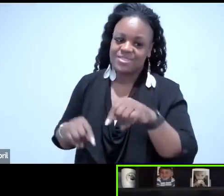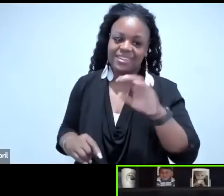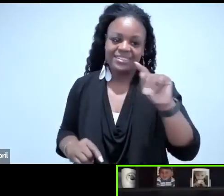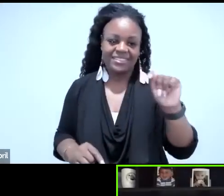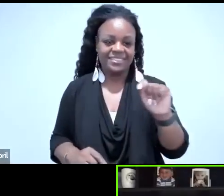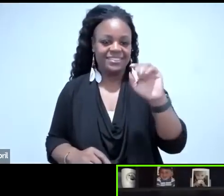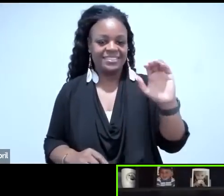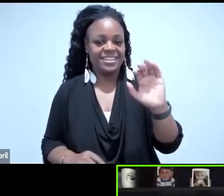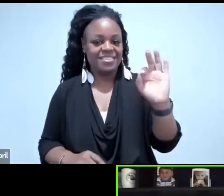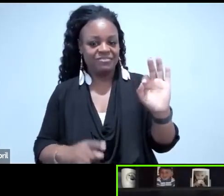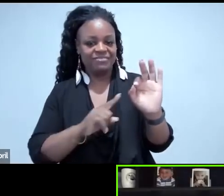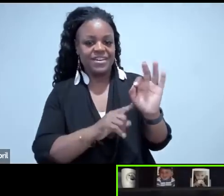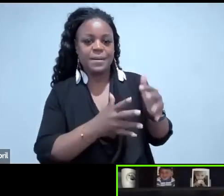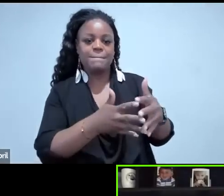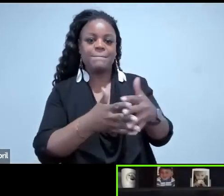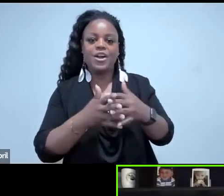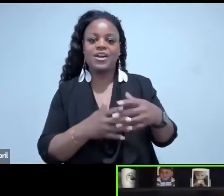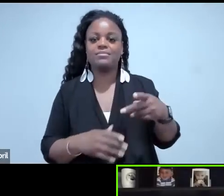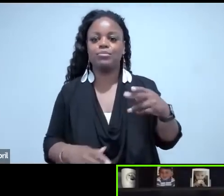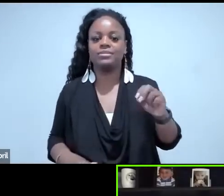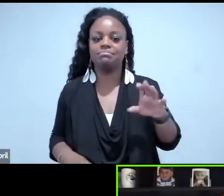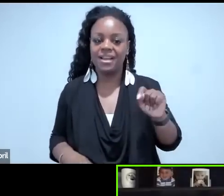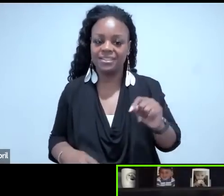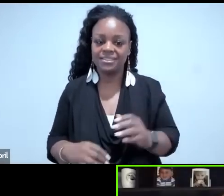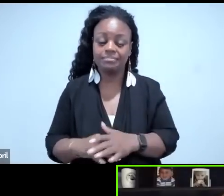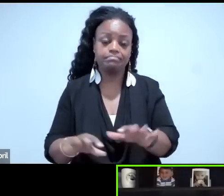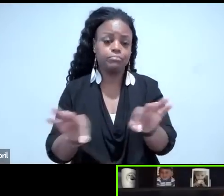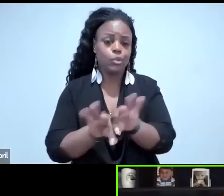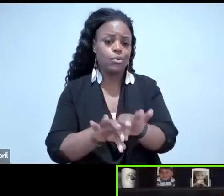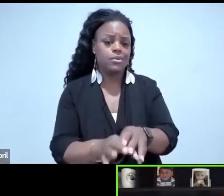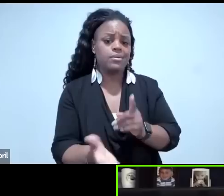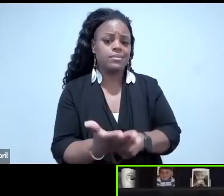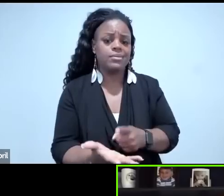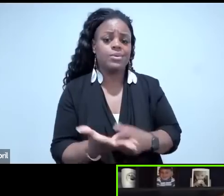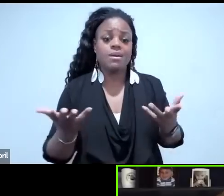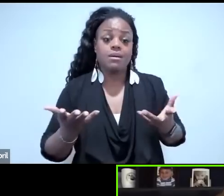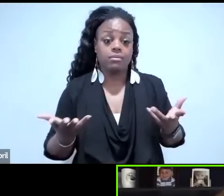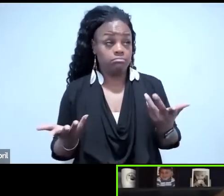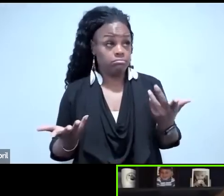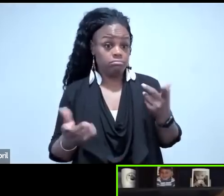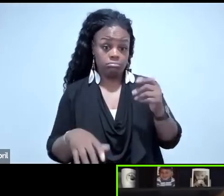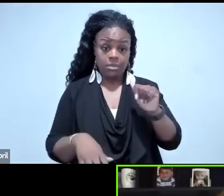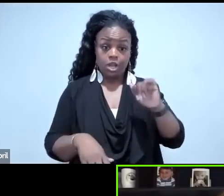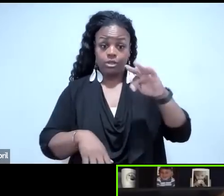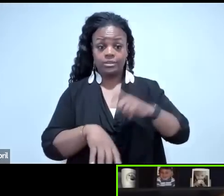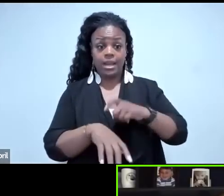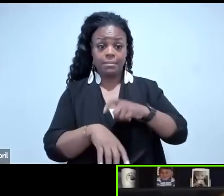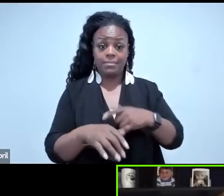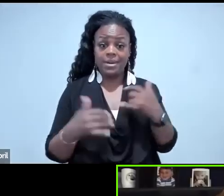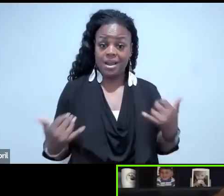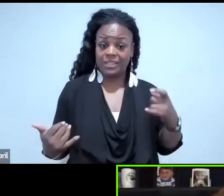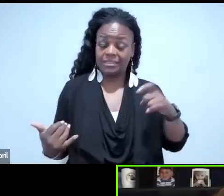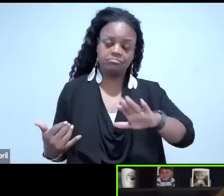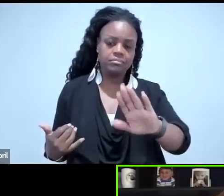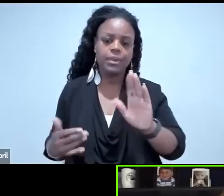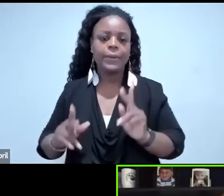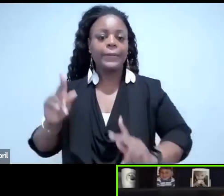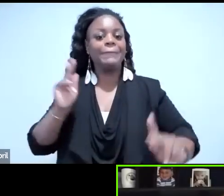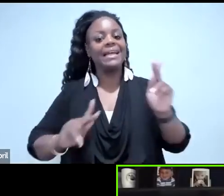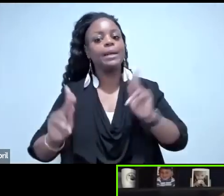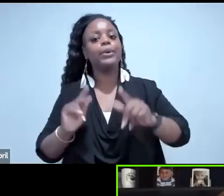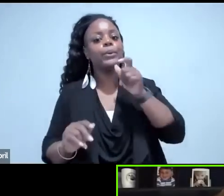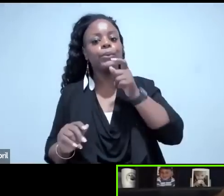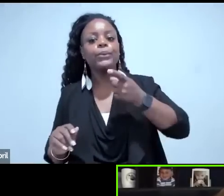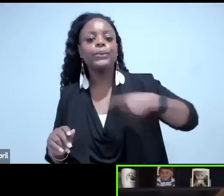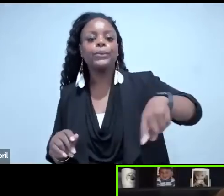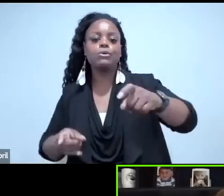get as much airtime as it needs because the people who are in control of communications in this country, the people who are in control of